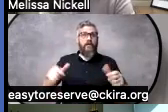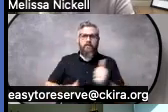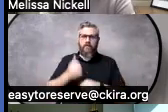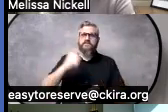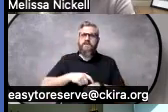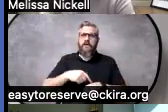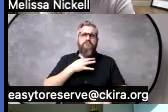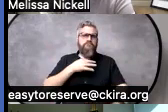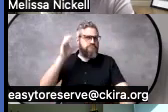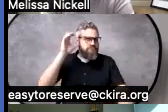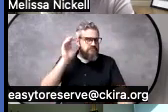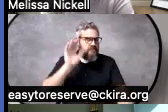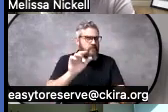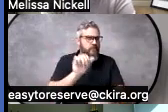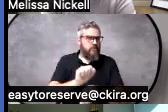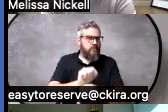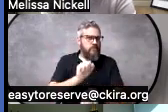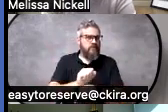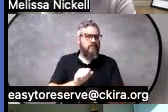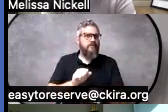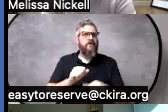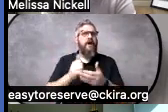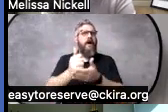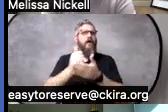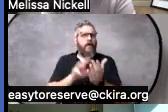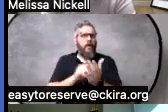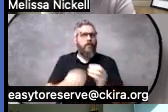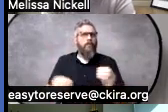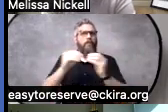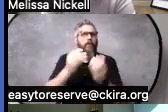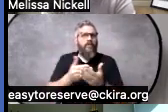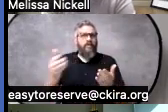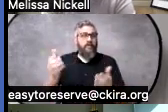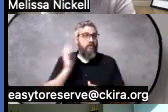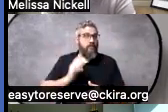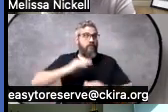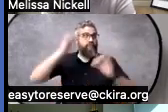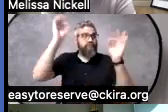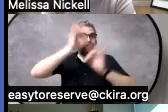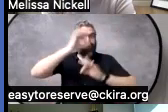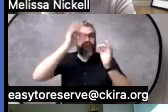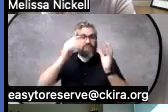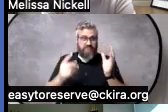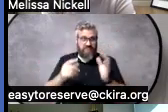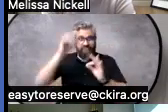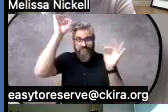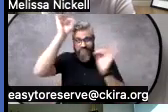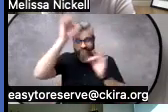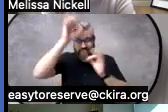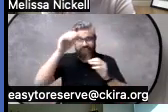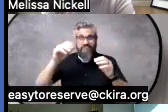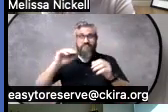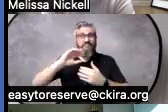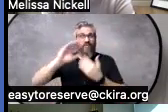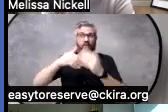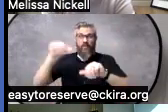work. So that leads me to learning like more things that I had no idea about. Somehow all science is connected, even if it